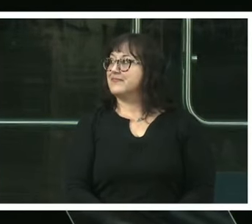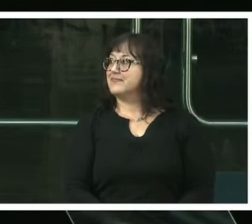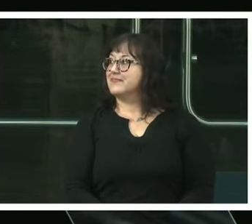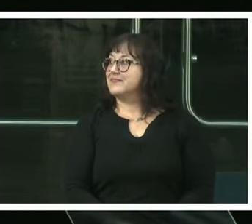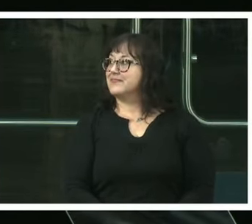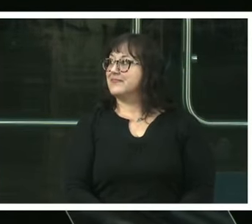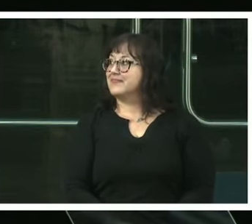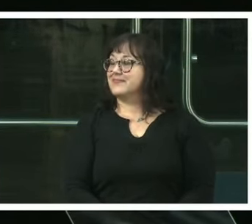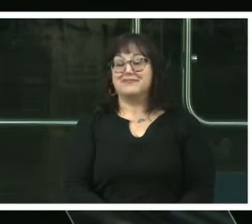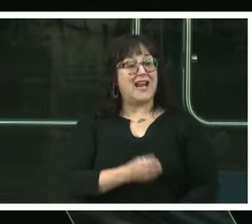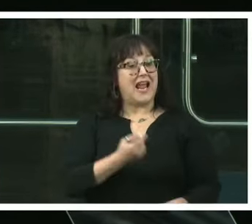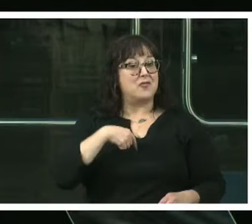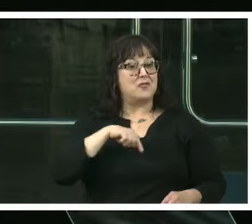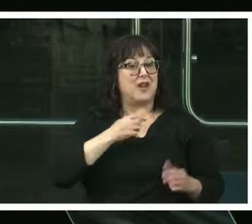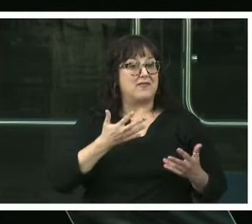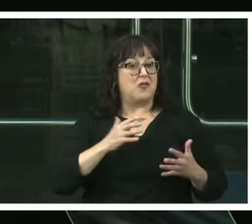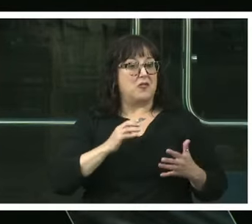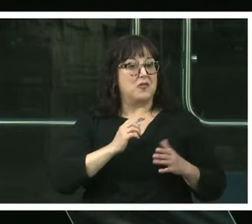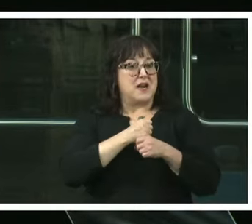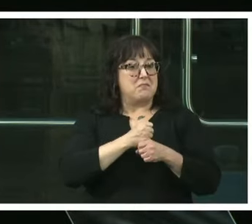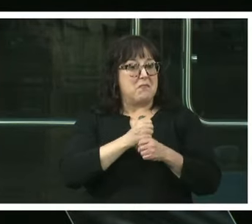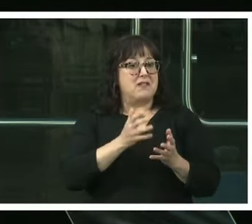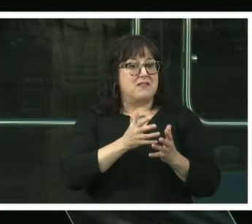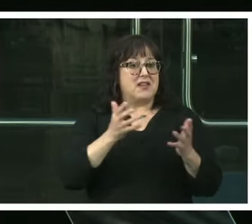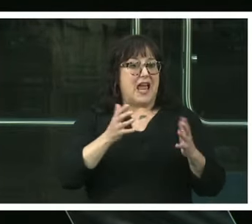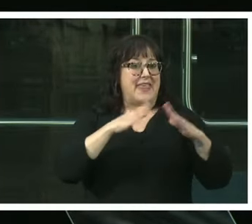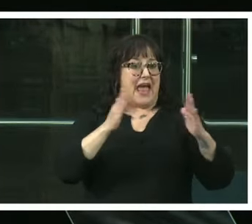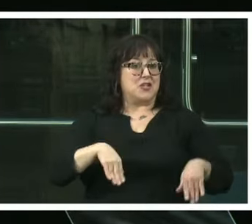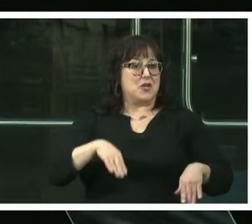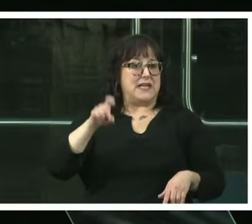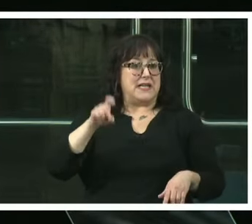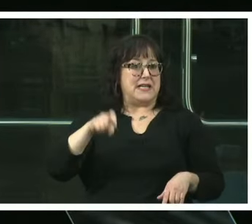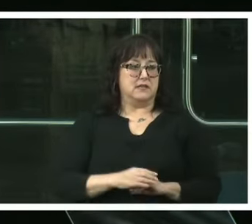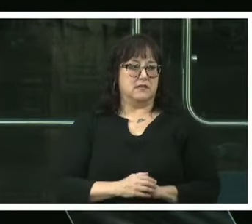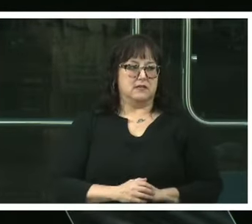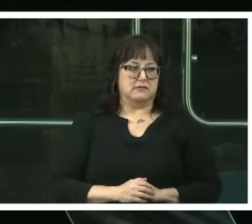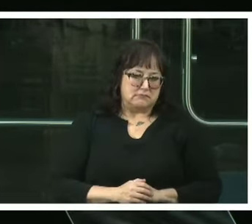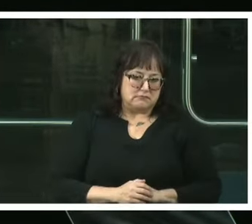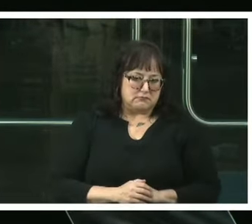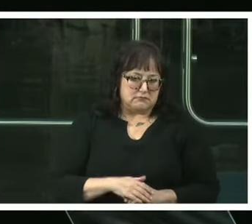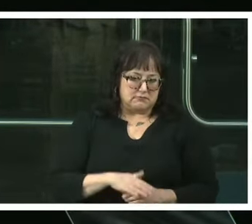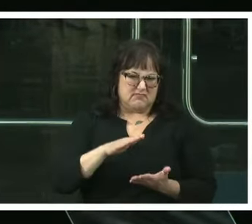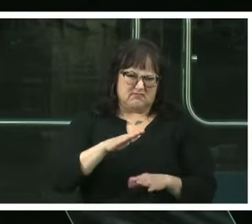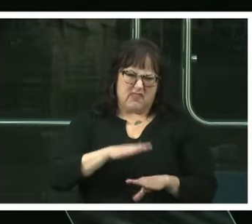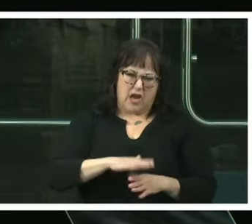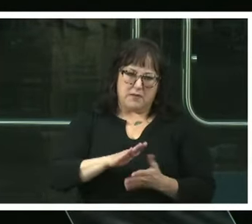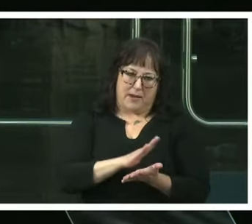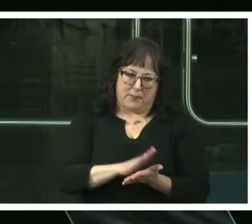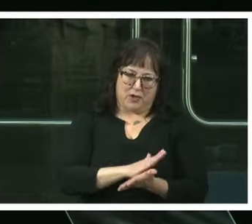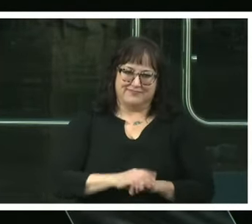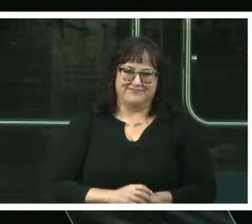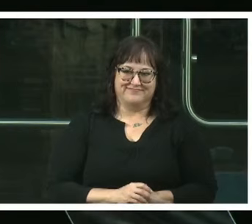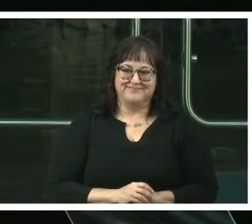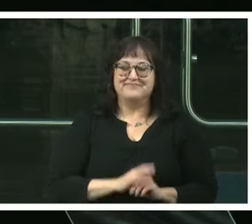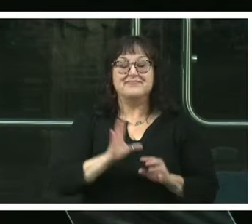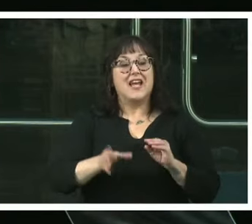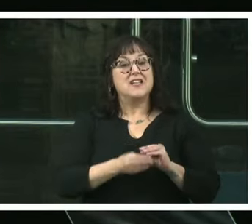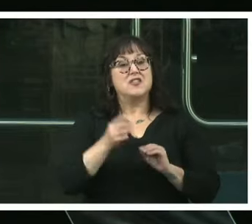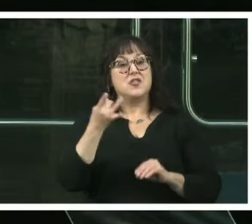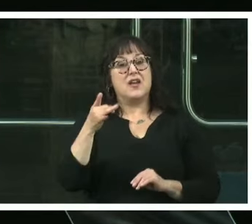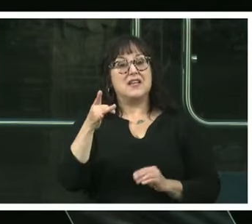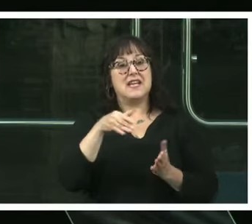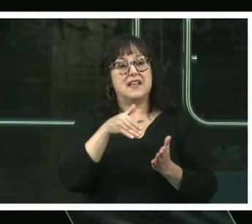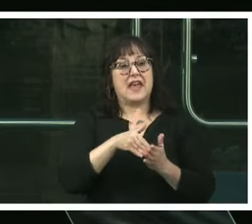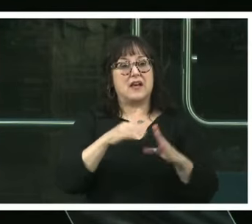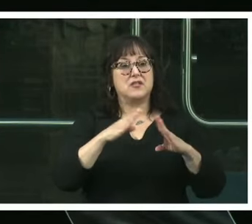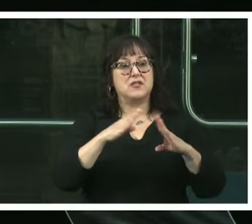And we've actually created much of the housing we need on paper. In addition to the 18,000 homes we've